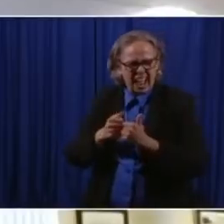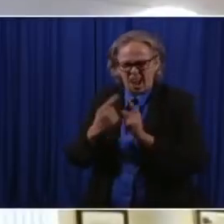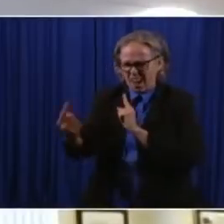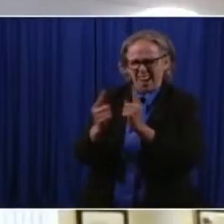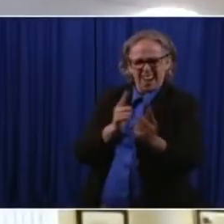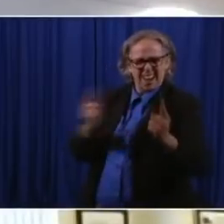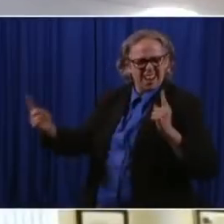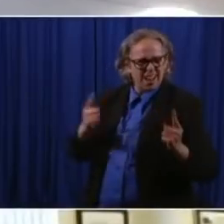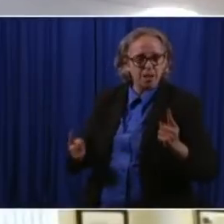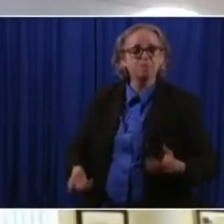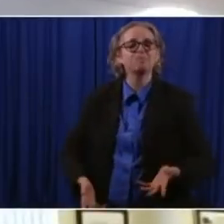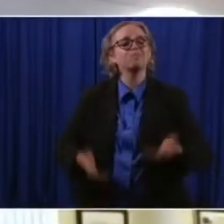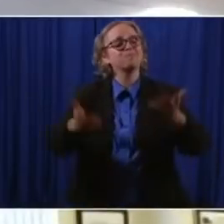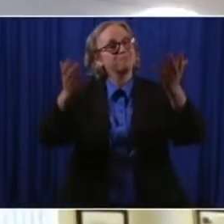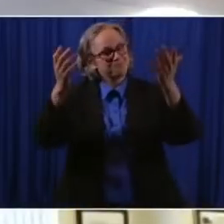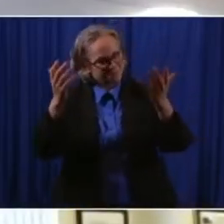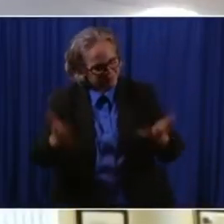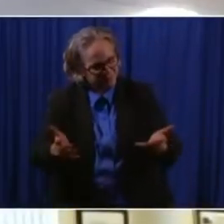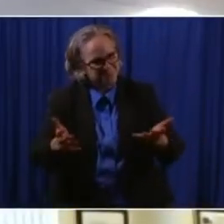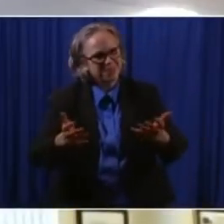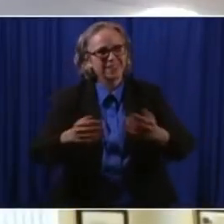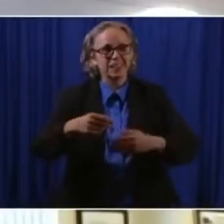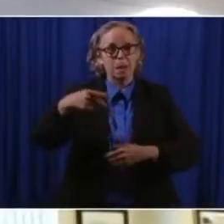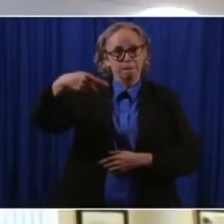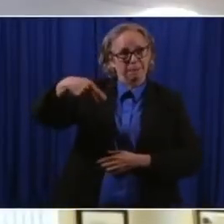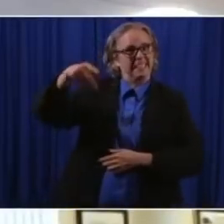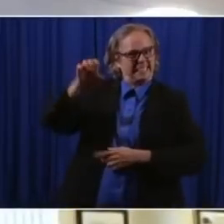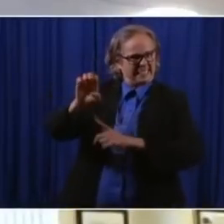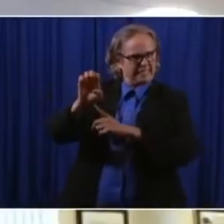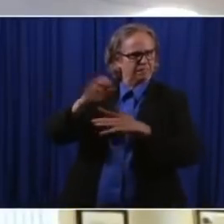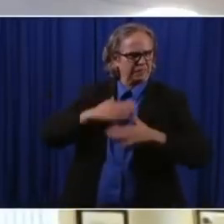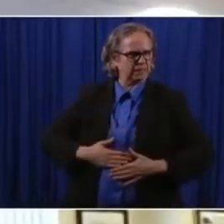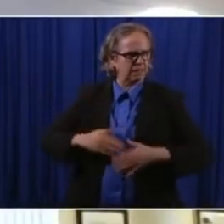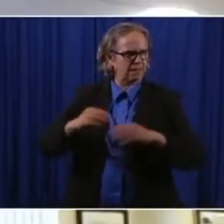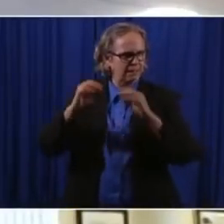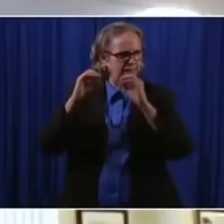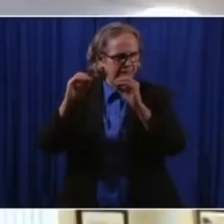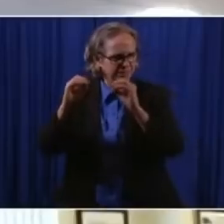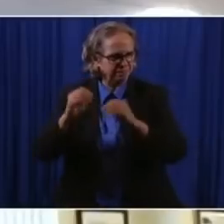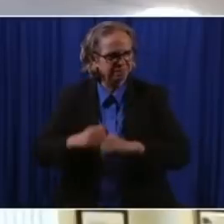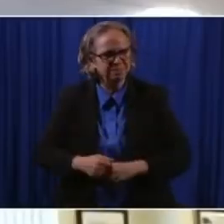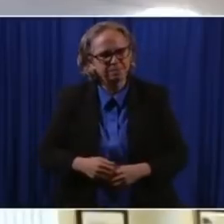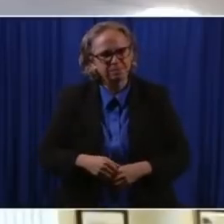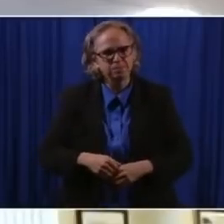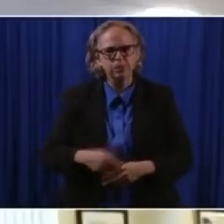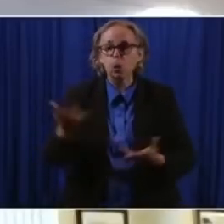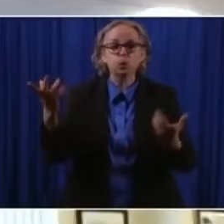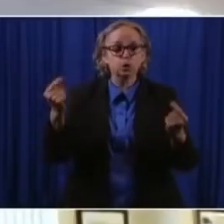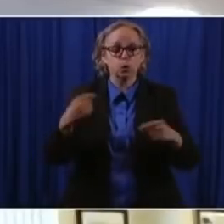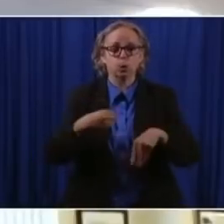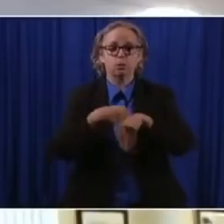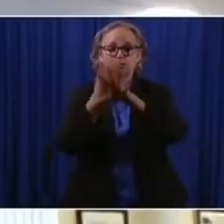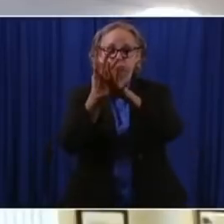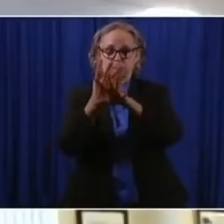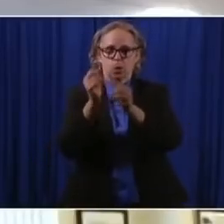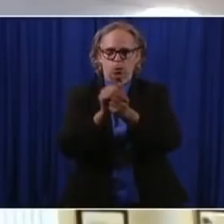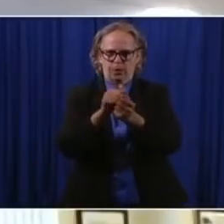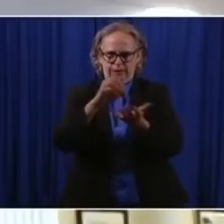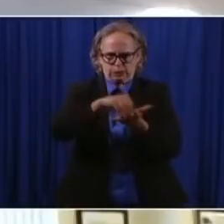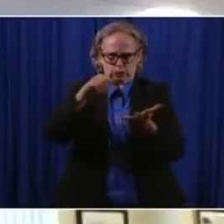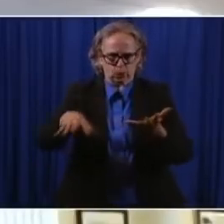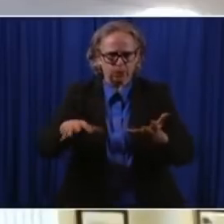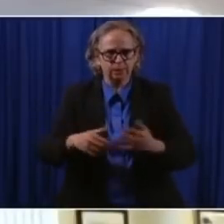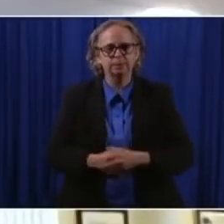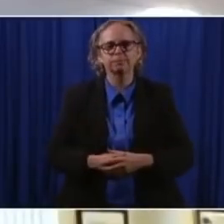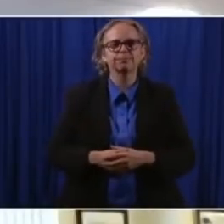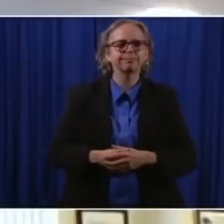with our physical education teachers, there'll be times when they'll engage the students, in terms of not necessarily in